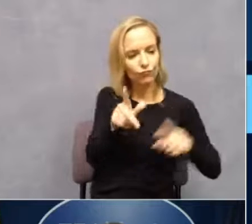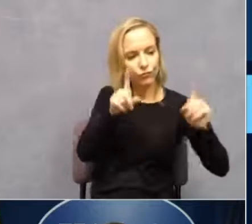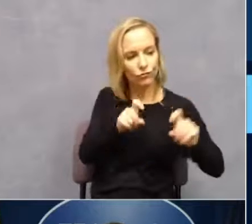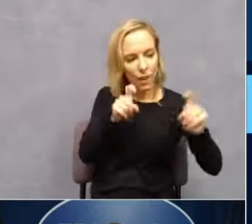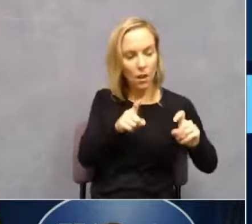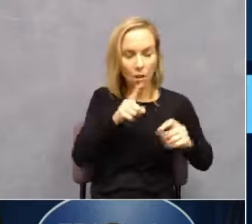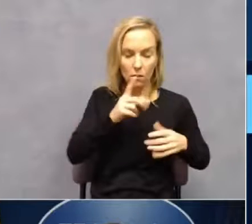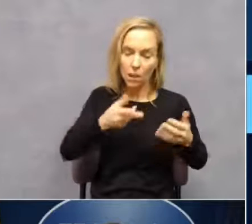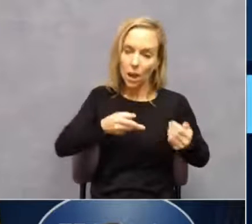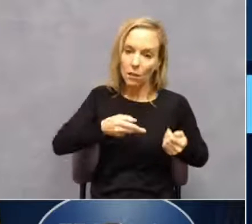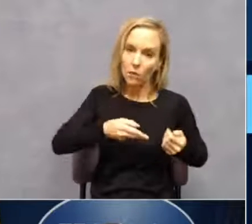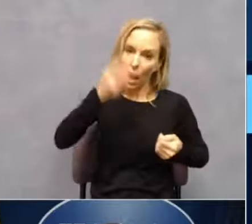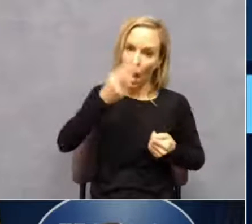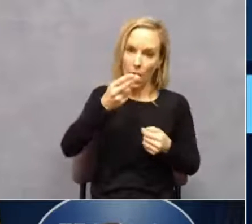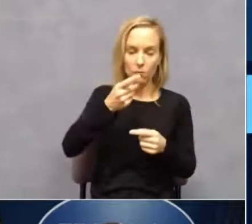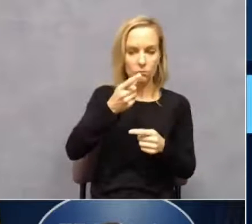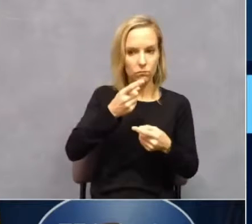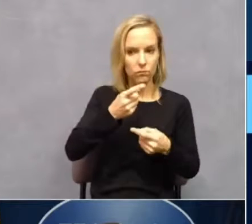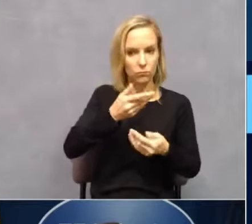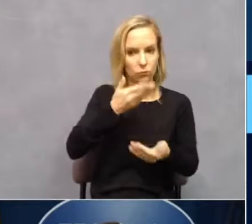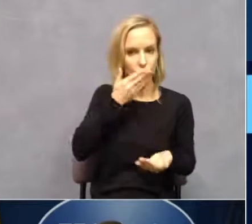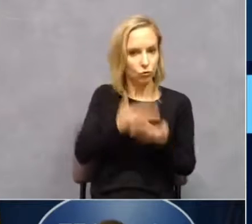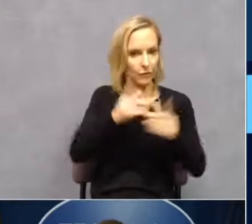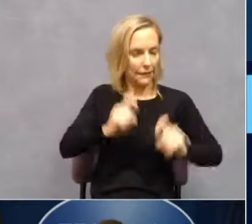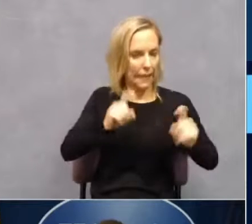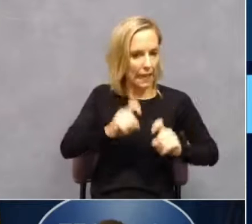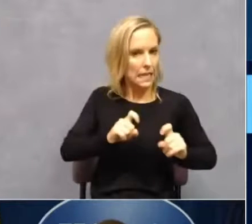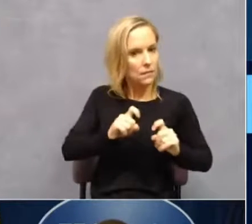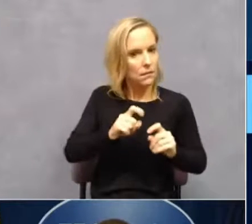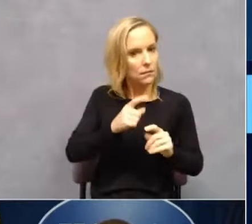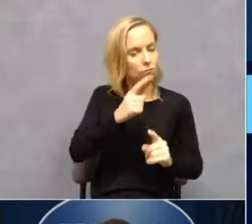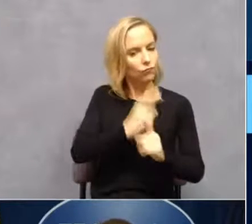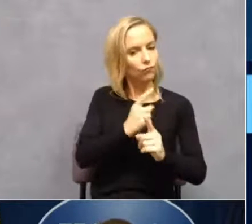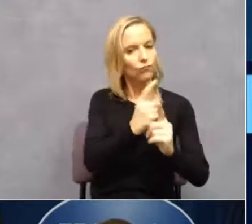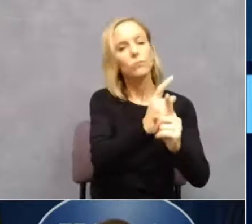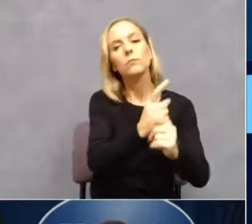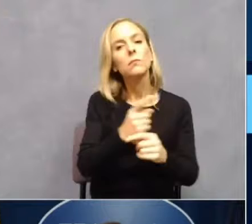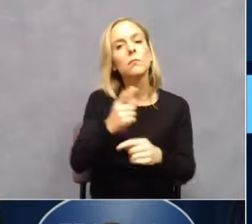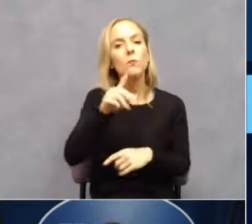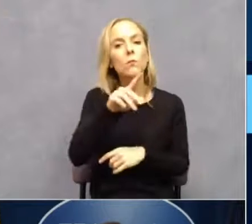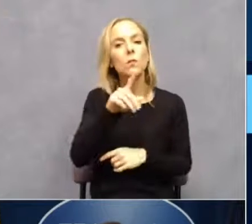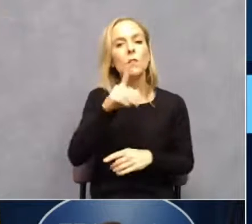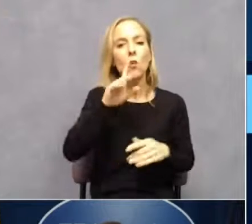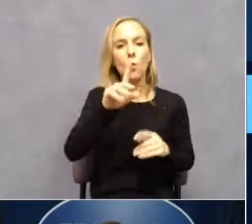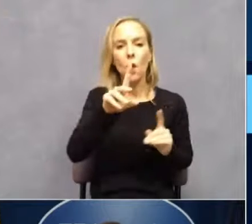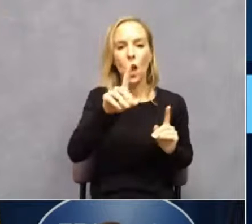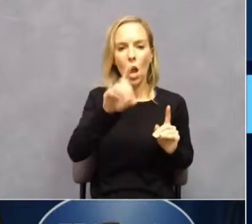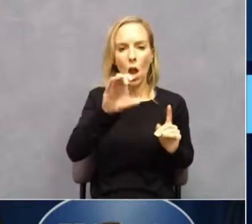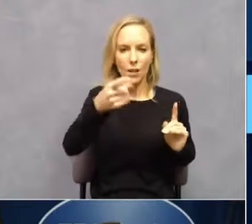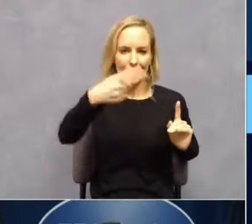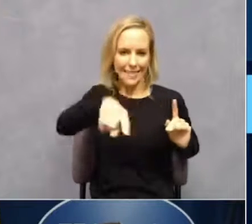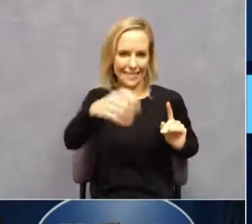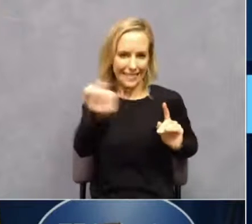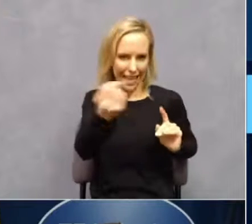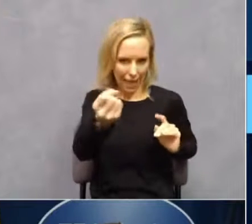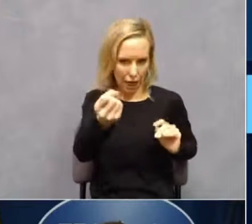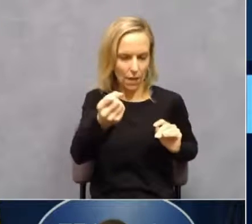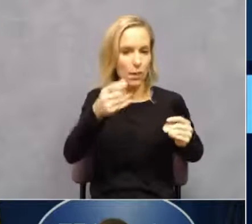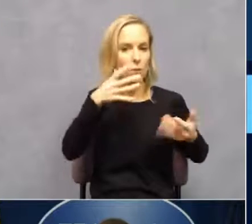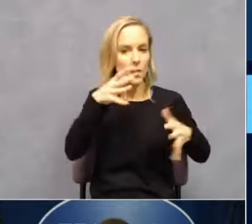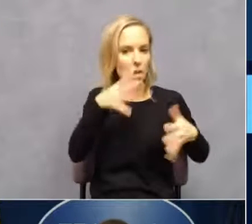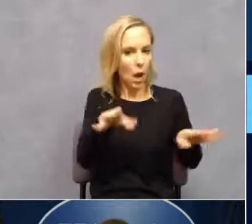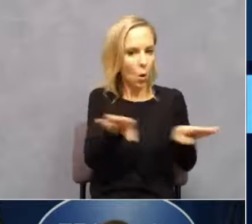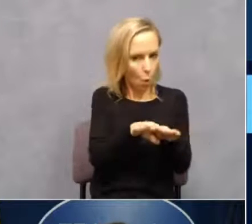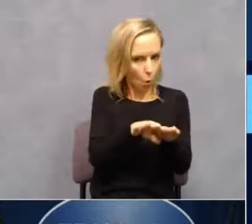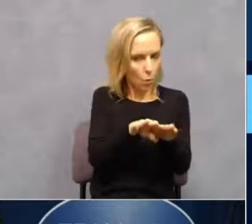and there'll be 300 each other day through Saturday, and then they will resume next week after taking Sunday off on